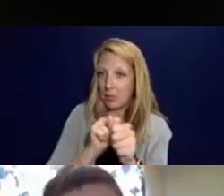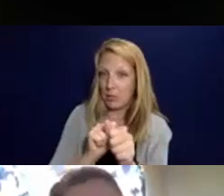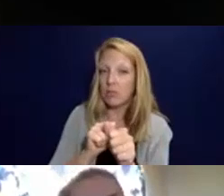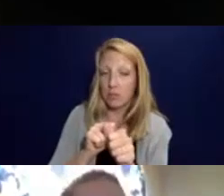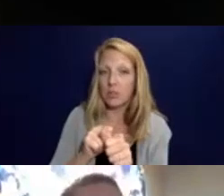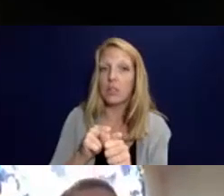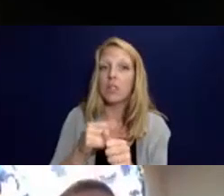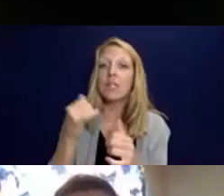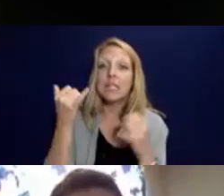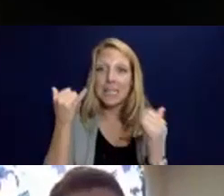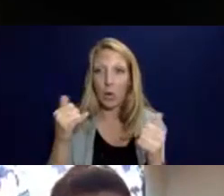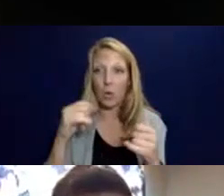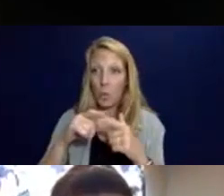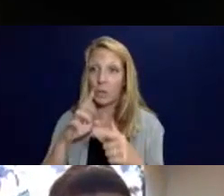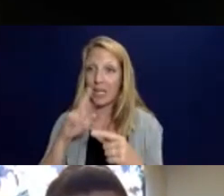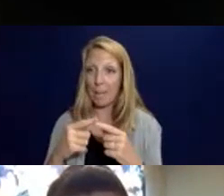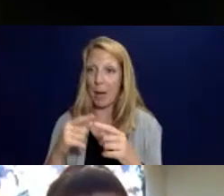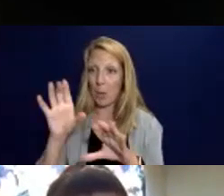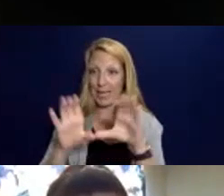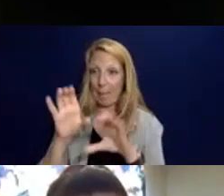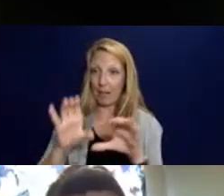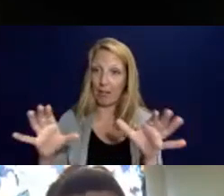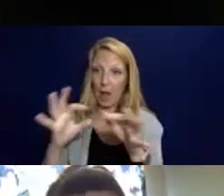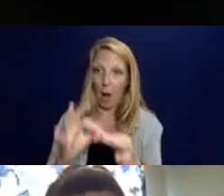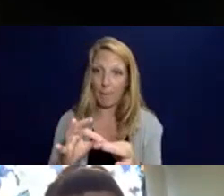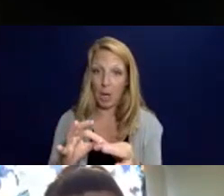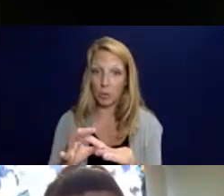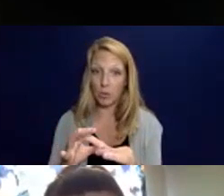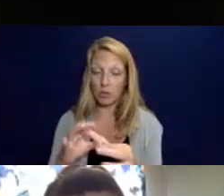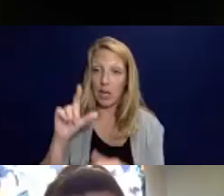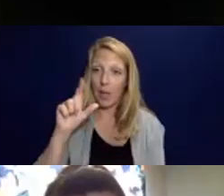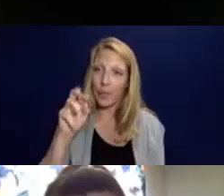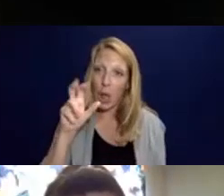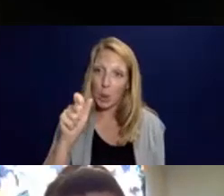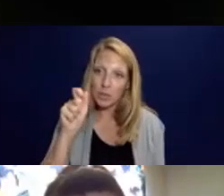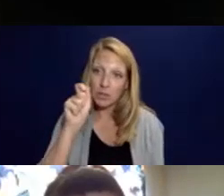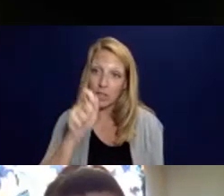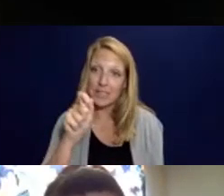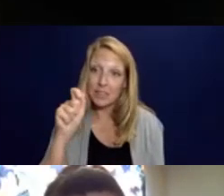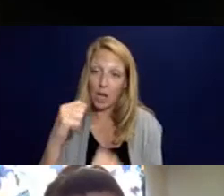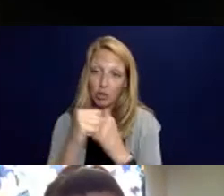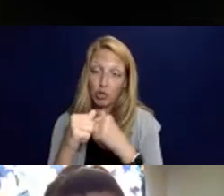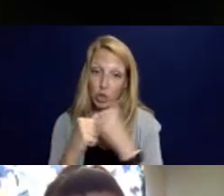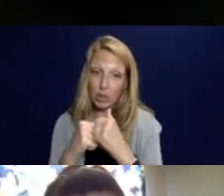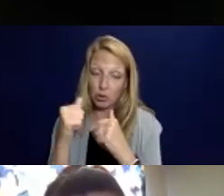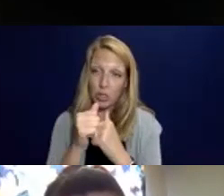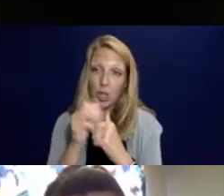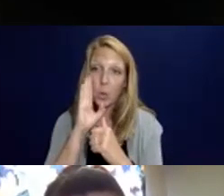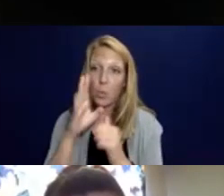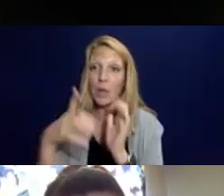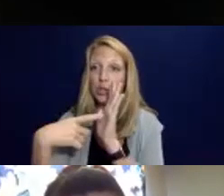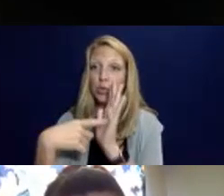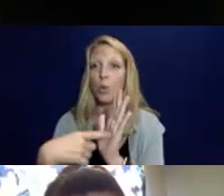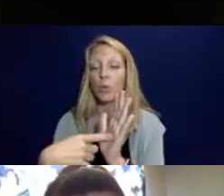chemical compounds, the Lewis dot structures, the function here is to give you an